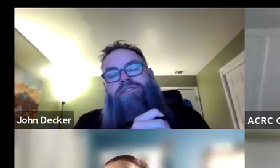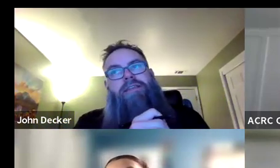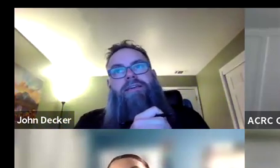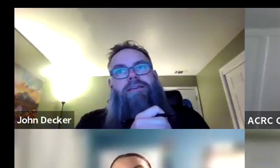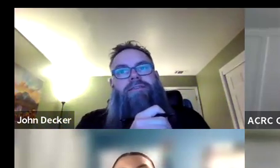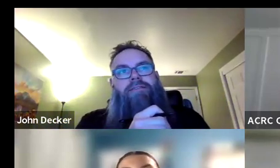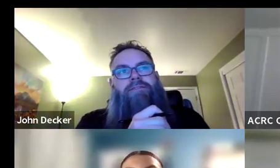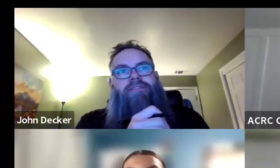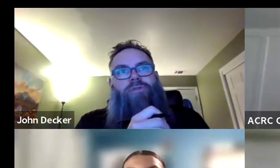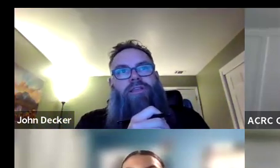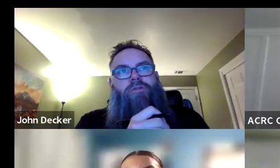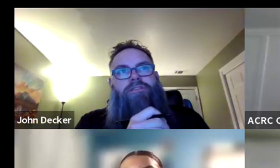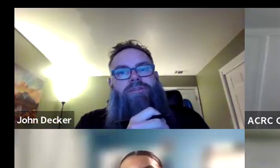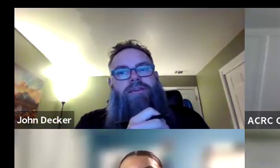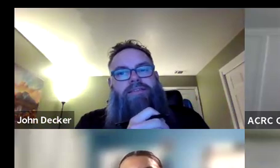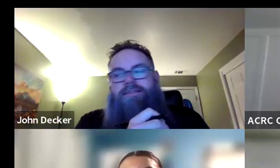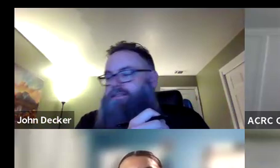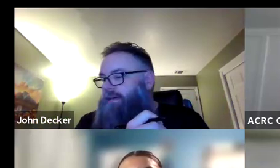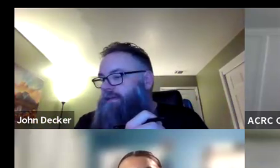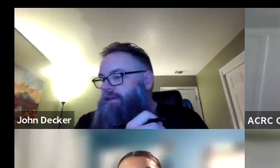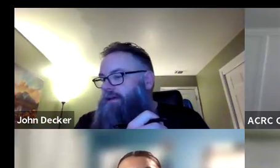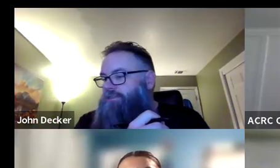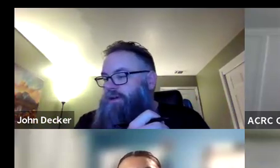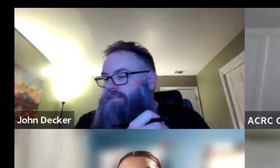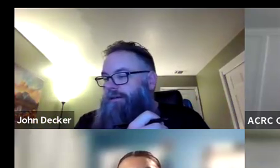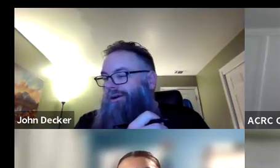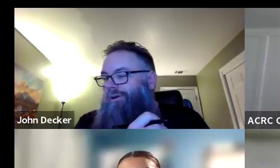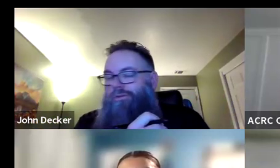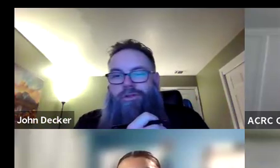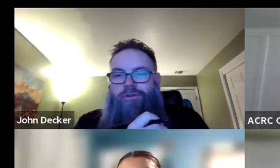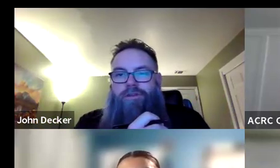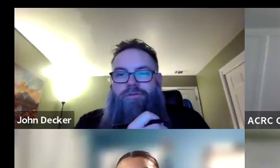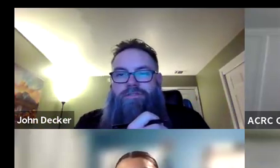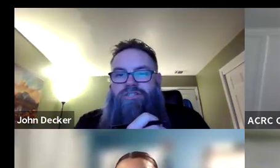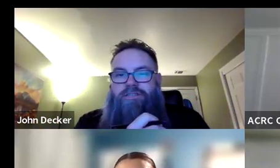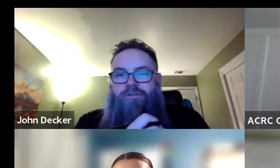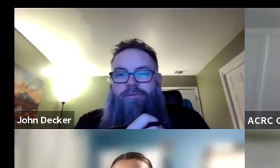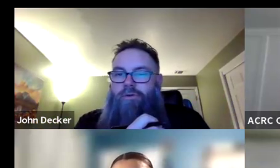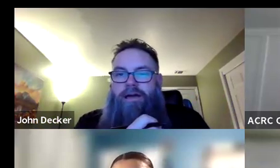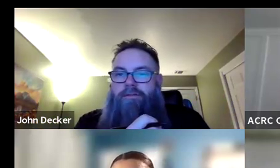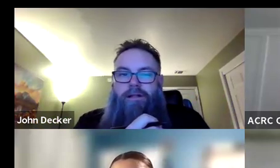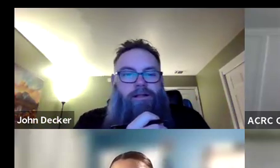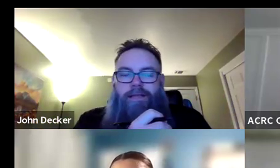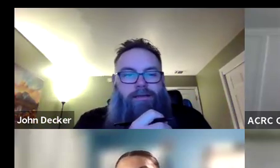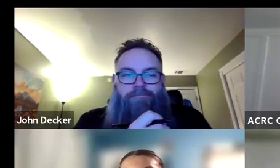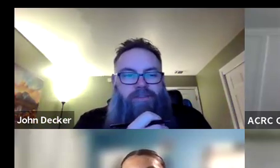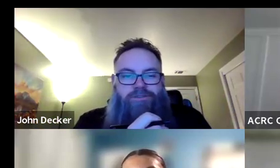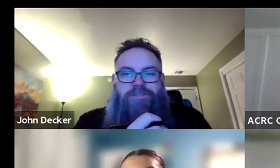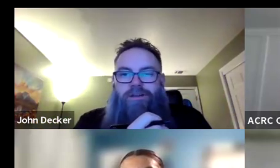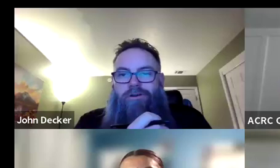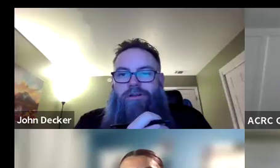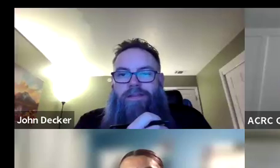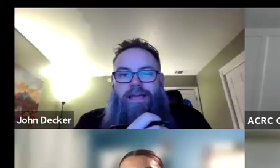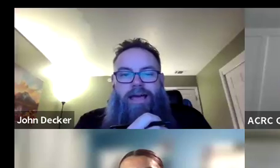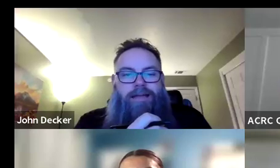our understanding is that it's really going to be, as I said, addressing all the new vendorization. So if you have like a